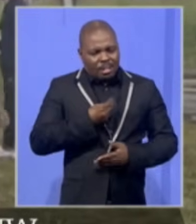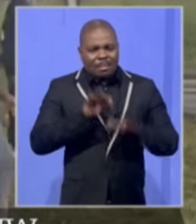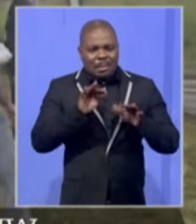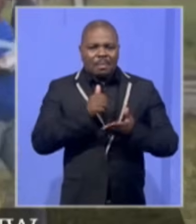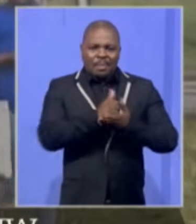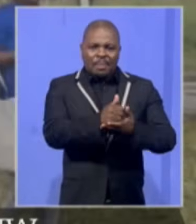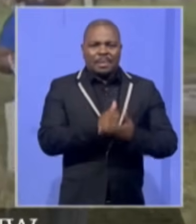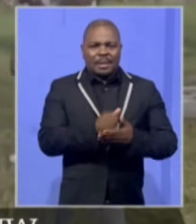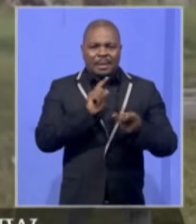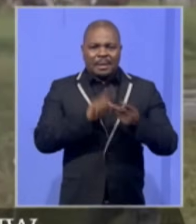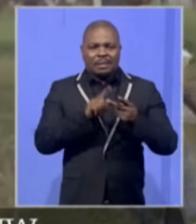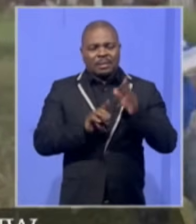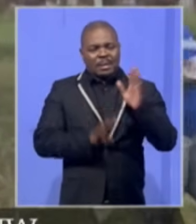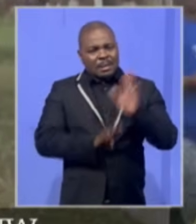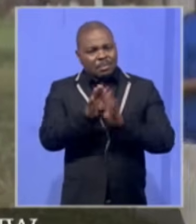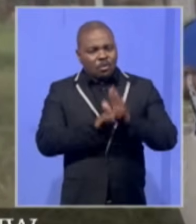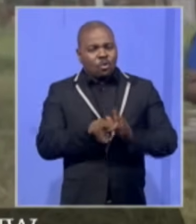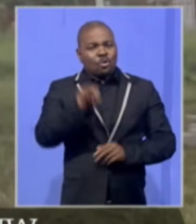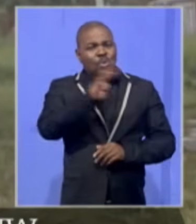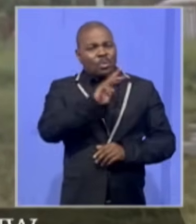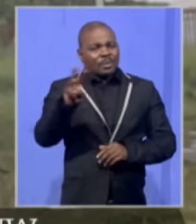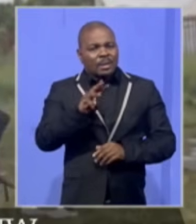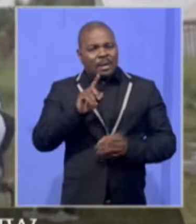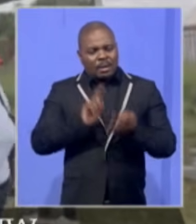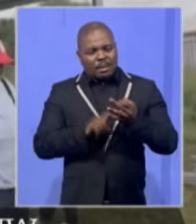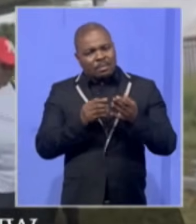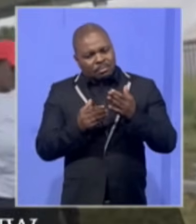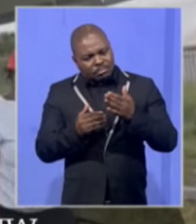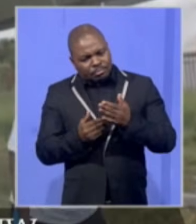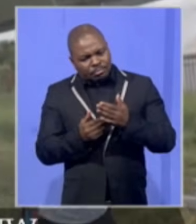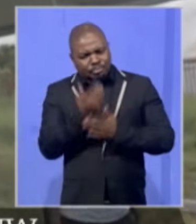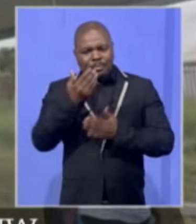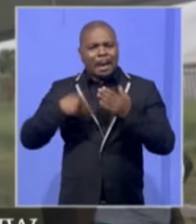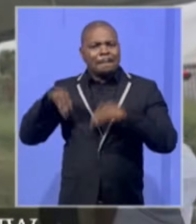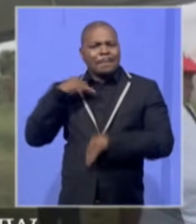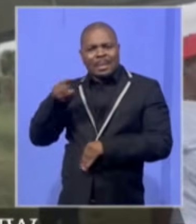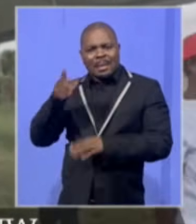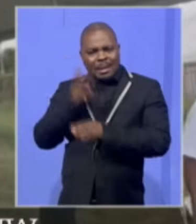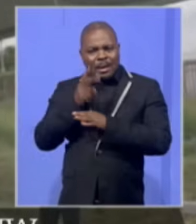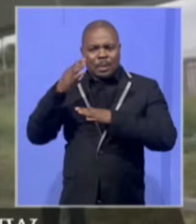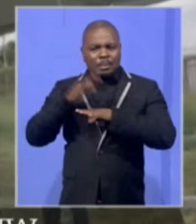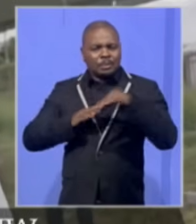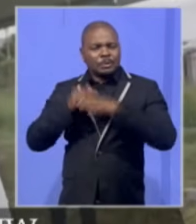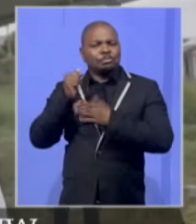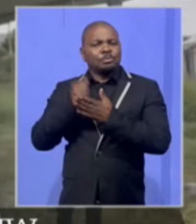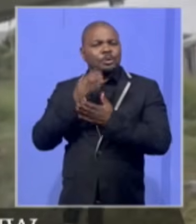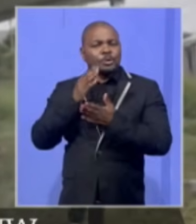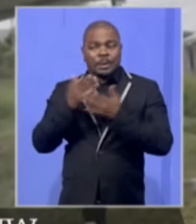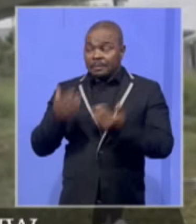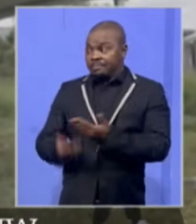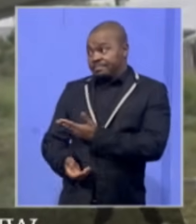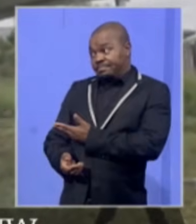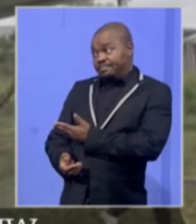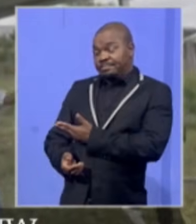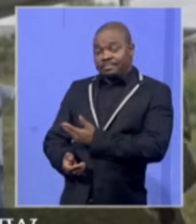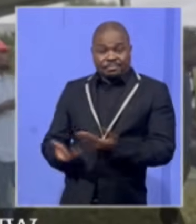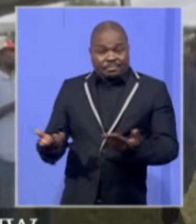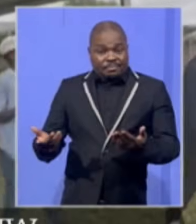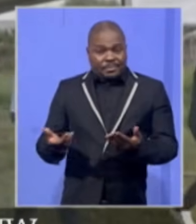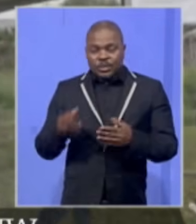trying to improve the situation of the Northwest, or even reviving that entity. So this is what we are seeing. We will ensure that